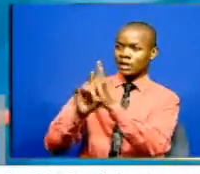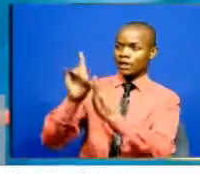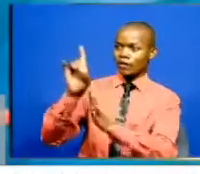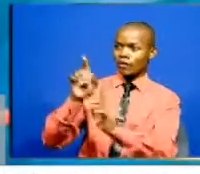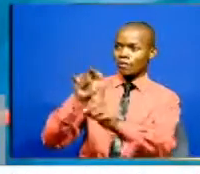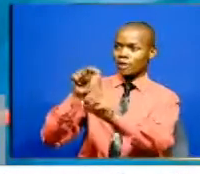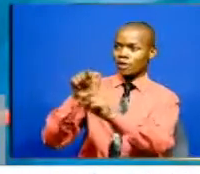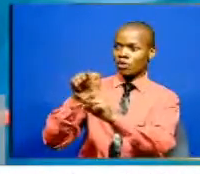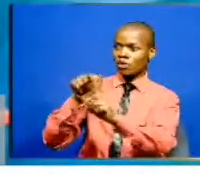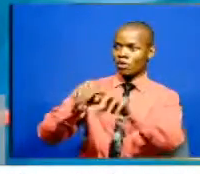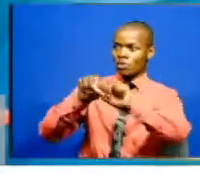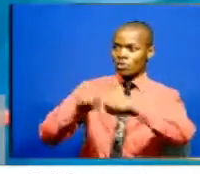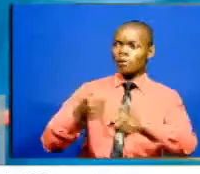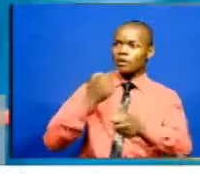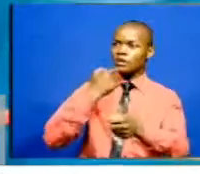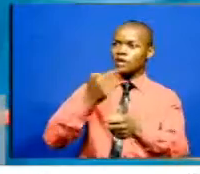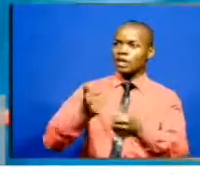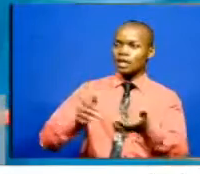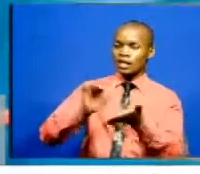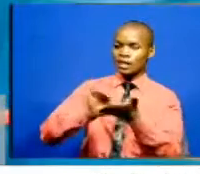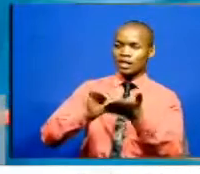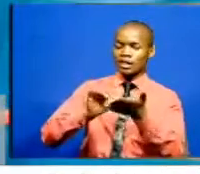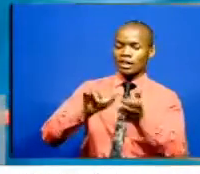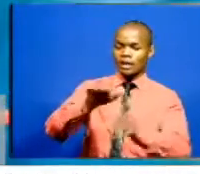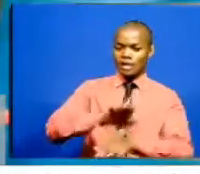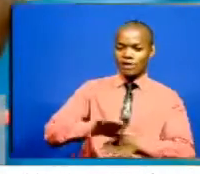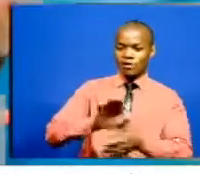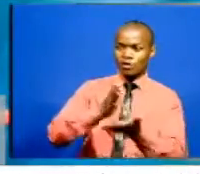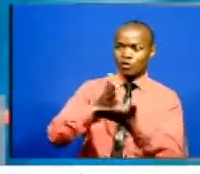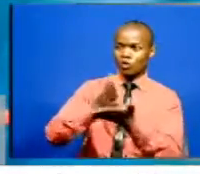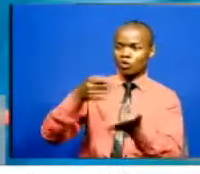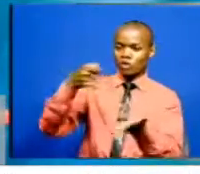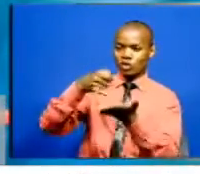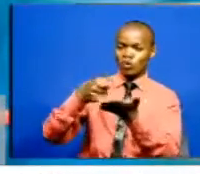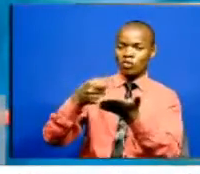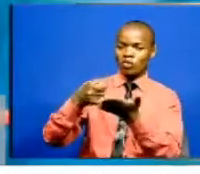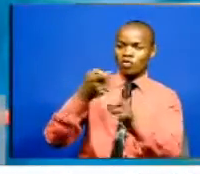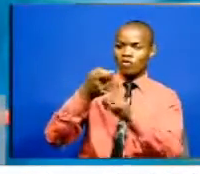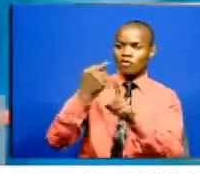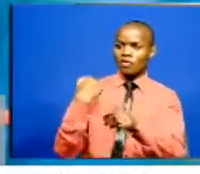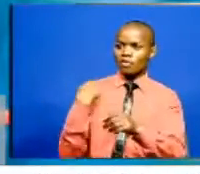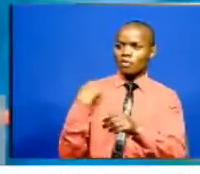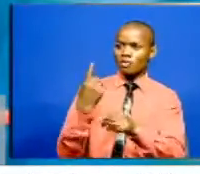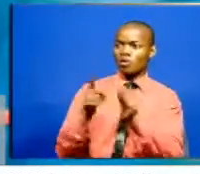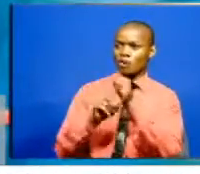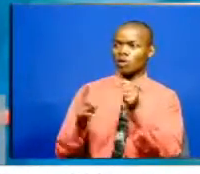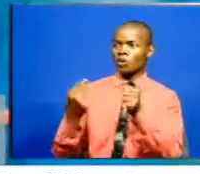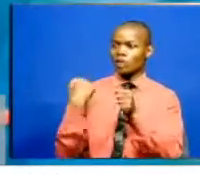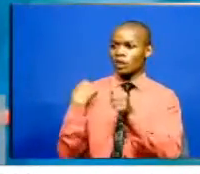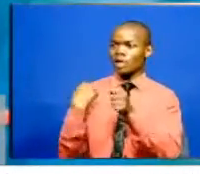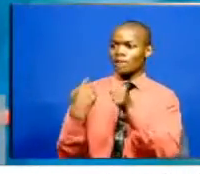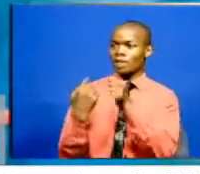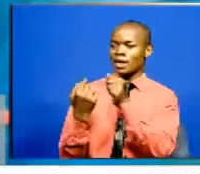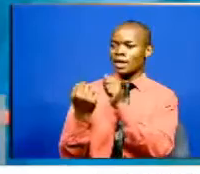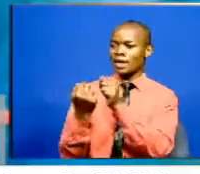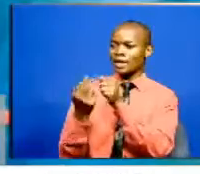that, environment cut across all of them. Yes. From number 1 to number 7 and number